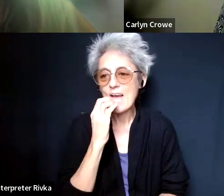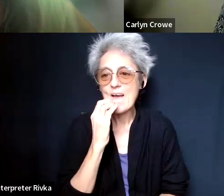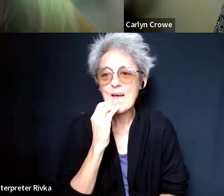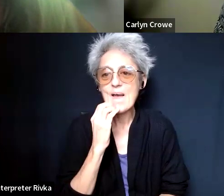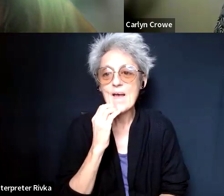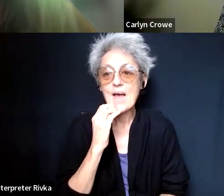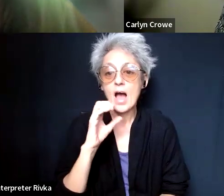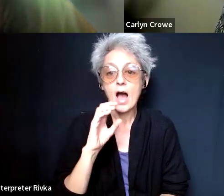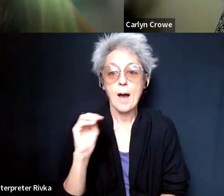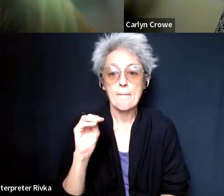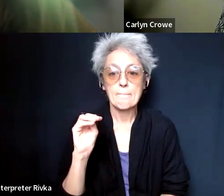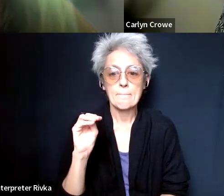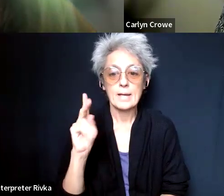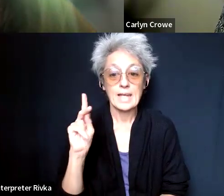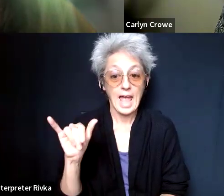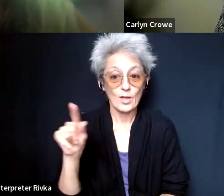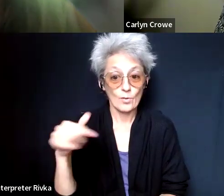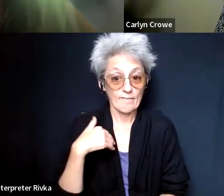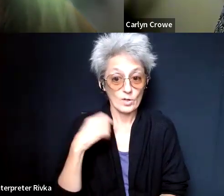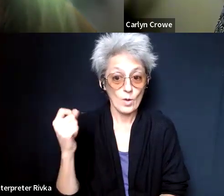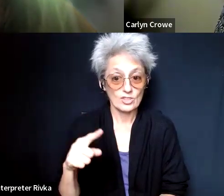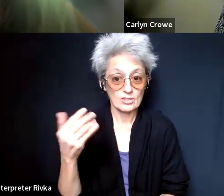Kay, you have a question. Go ahead.